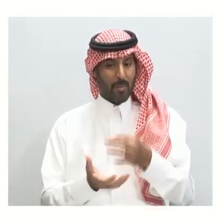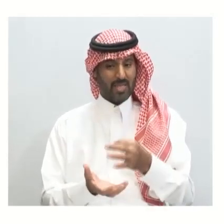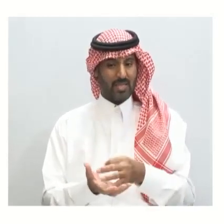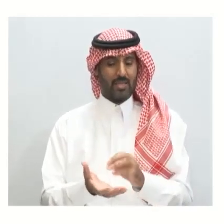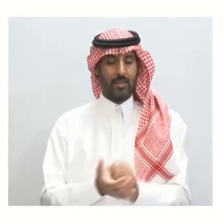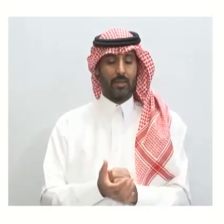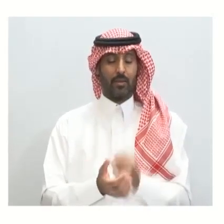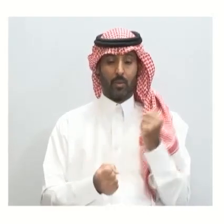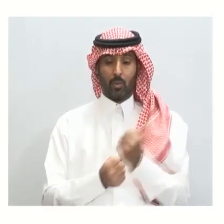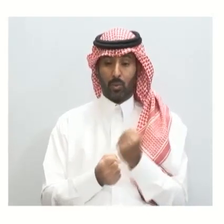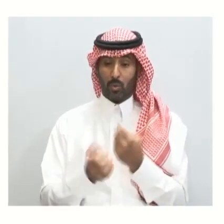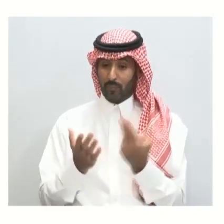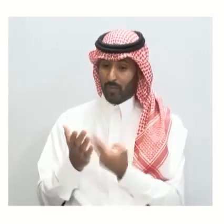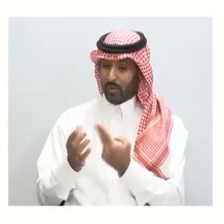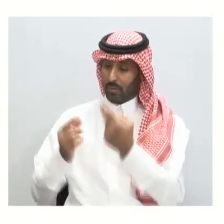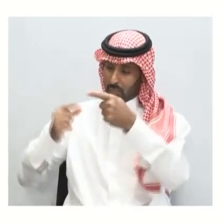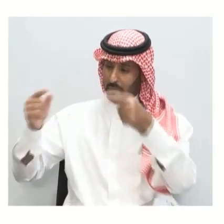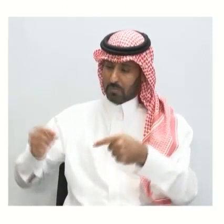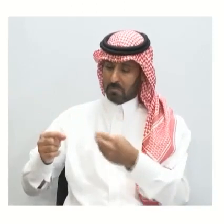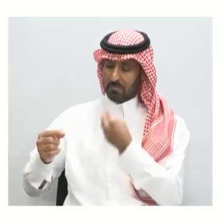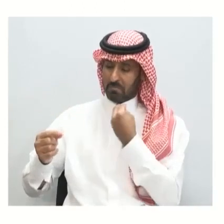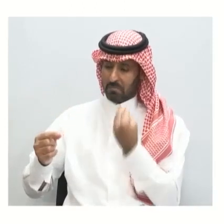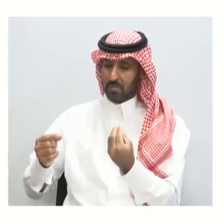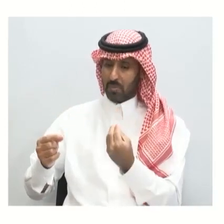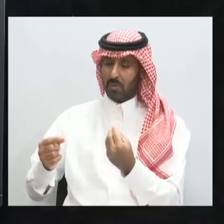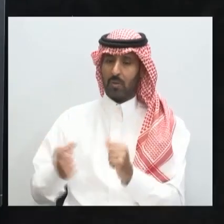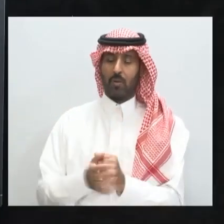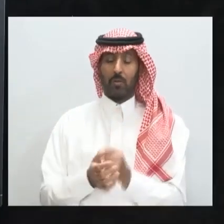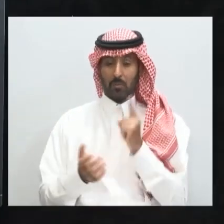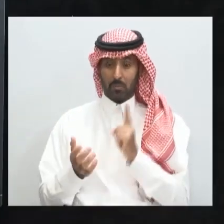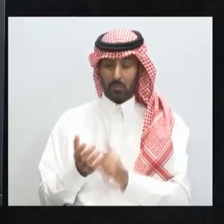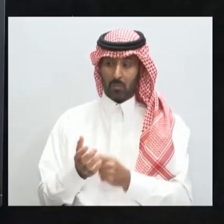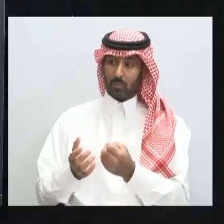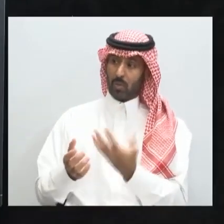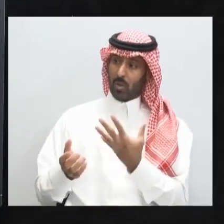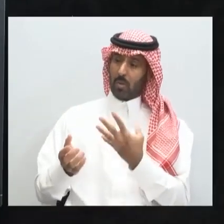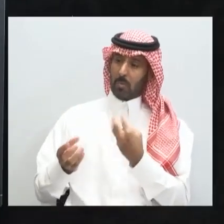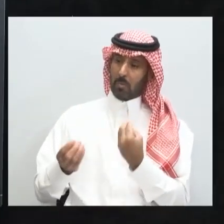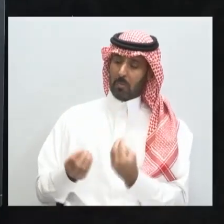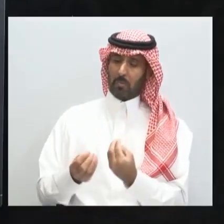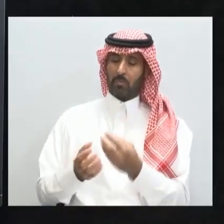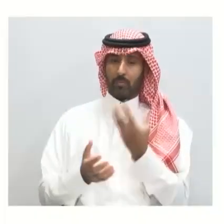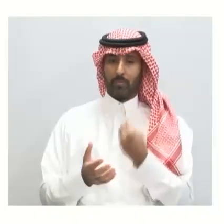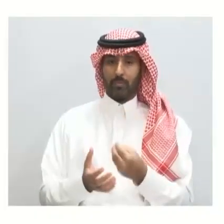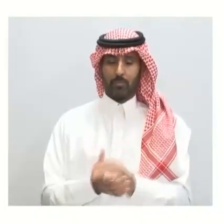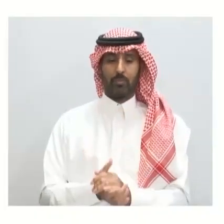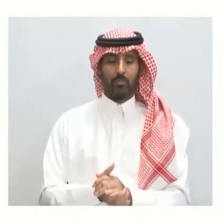The works of art on display are pretty or absolutely stunning. So we know that we have here